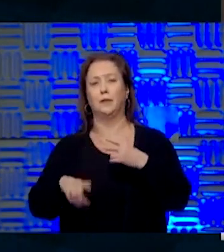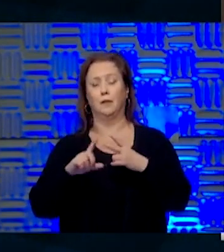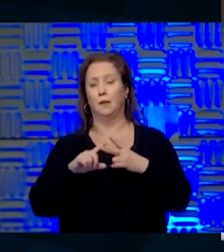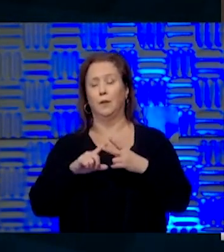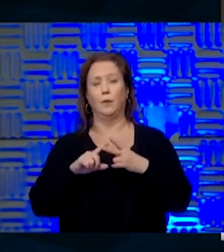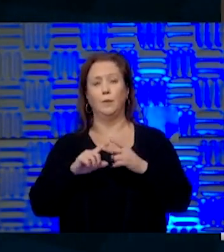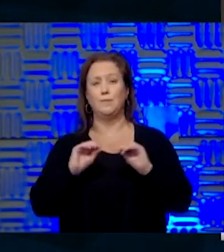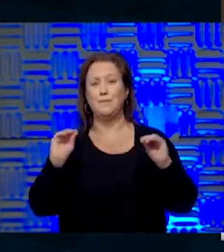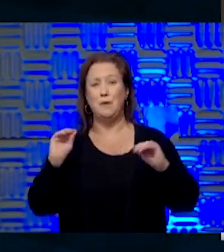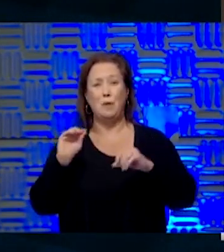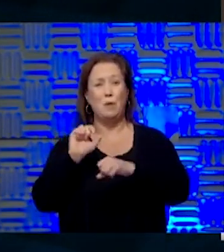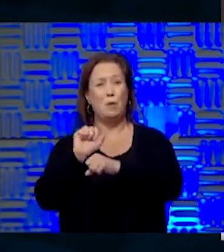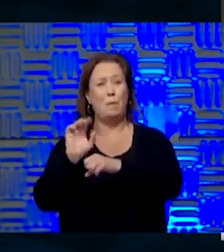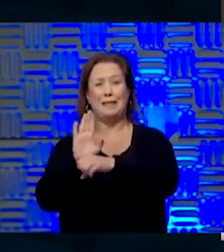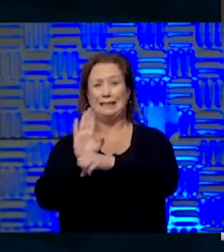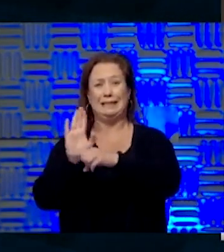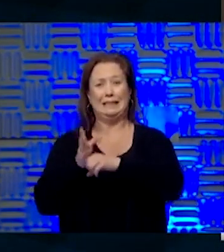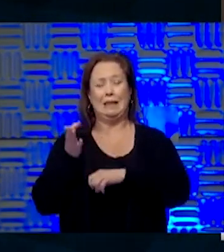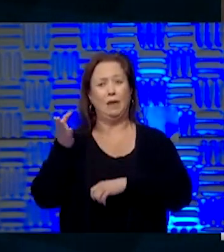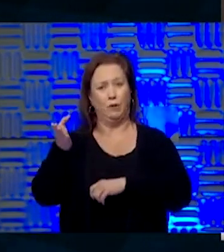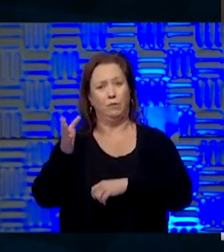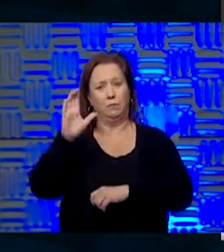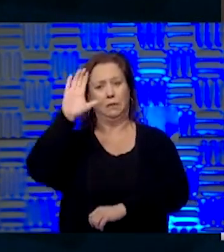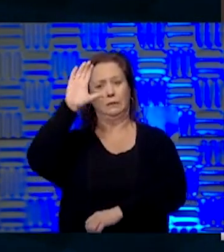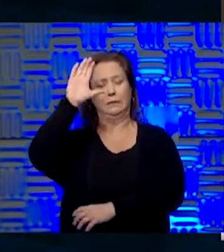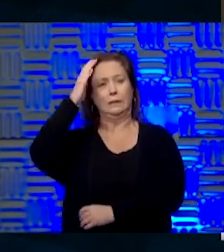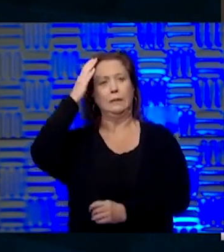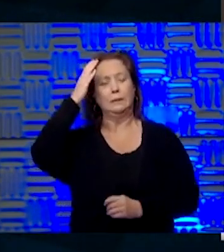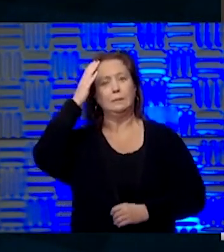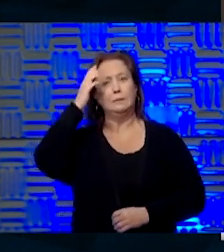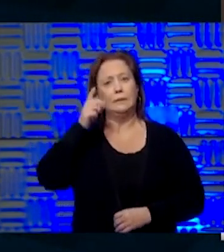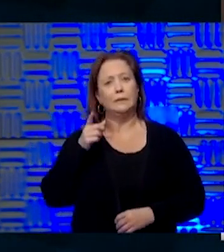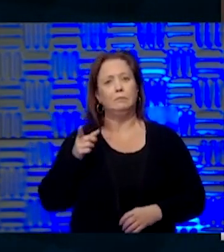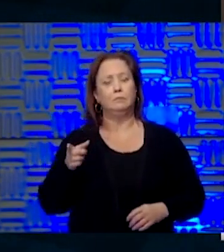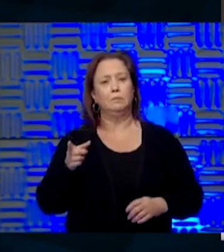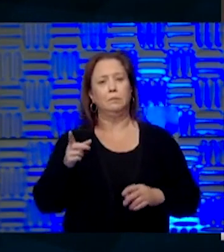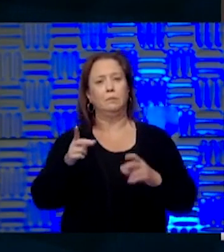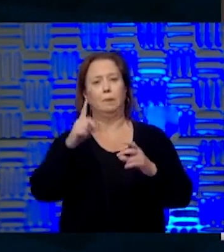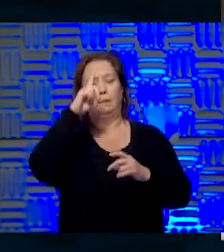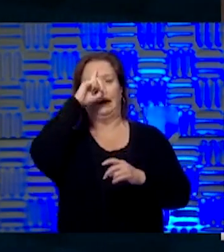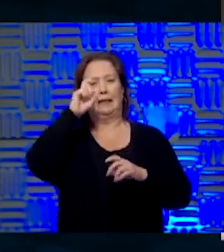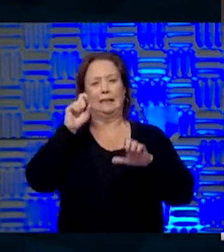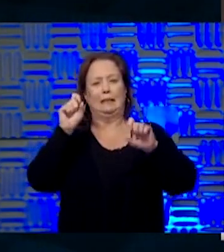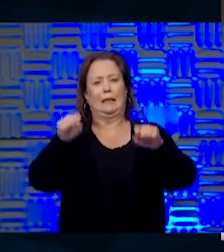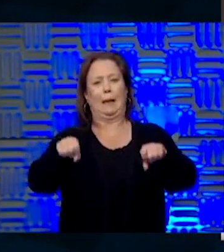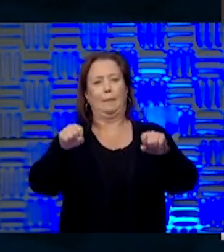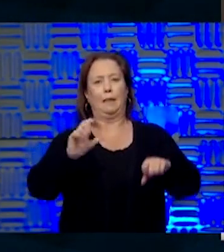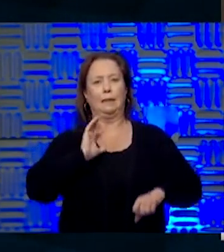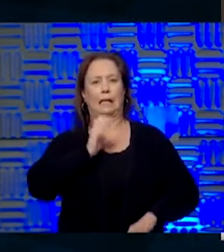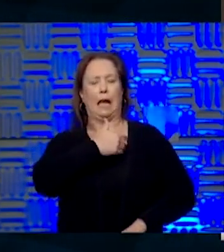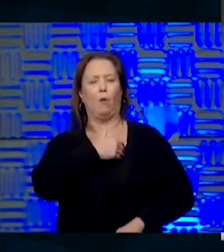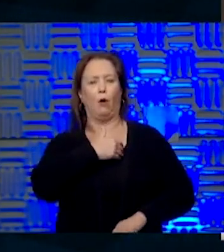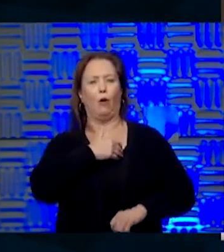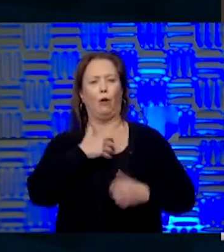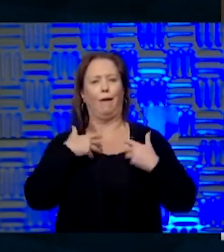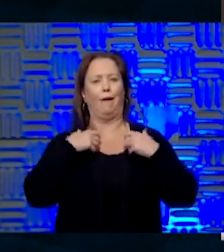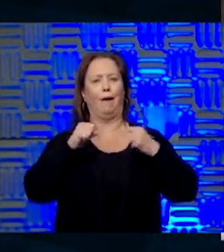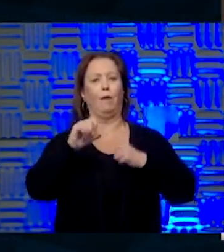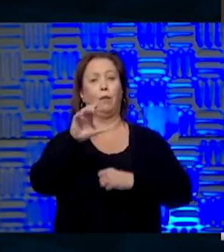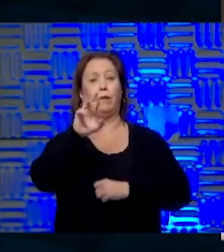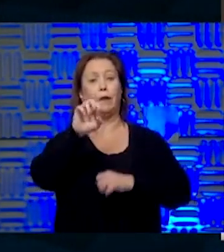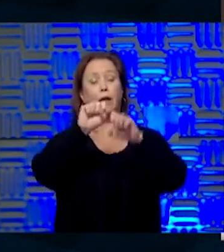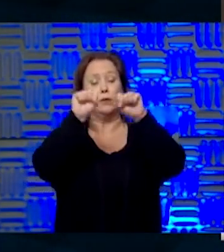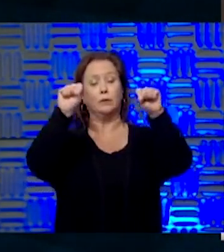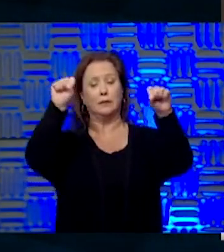no business. And it seems to me that this is a place, because of the capabilities of our healthcare delivery system, that we can